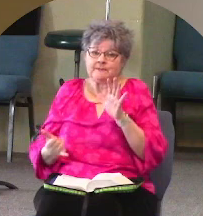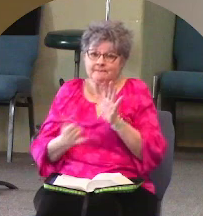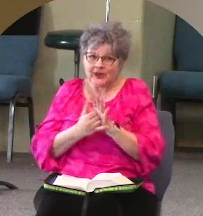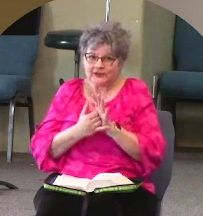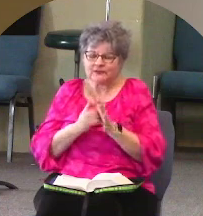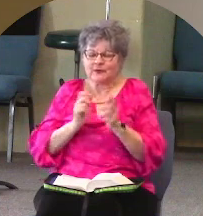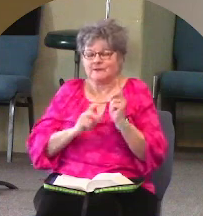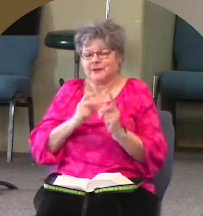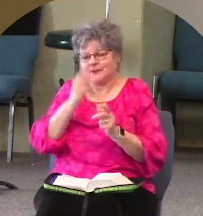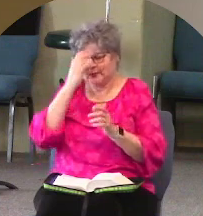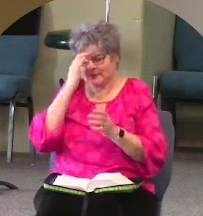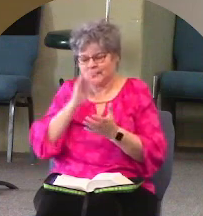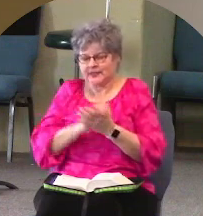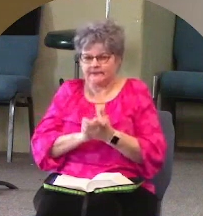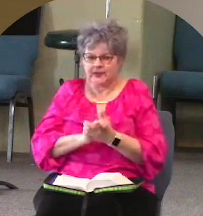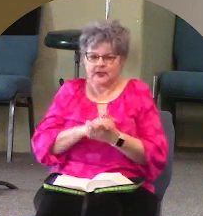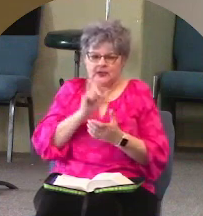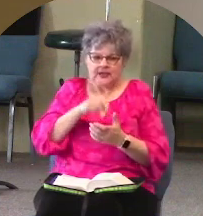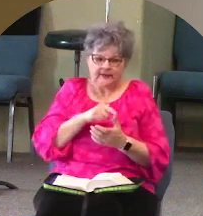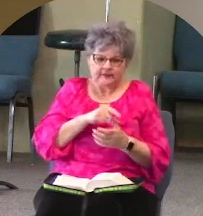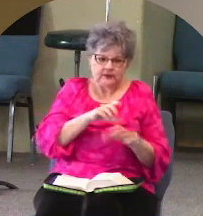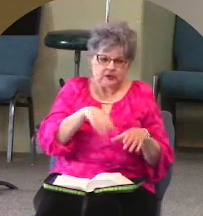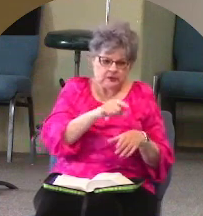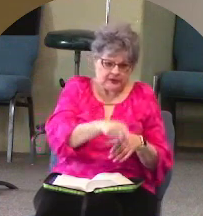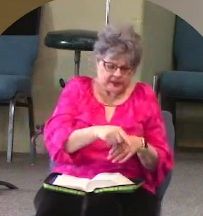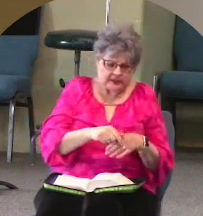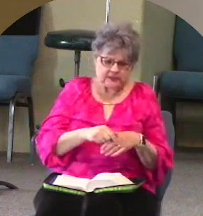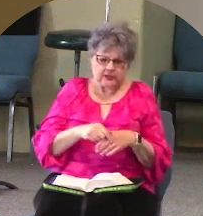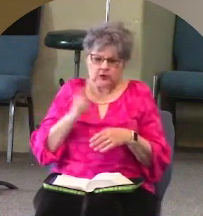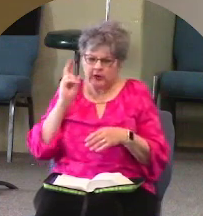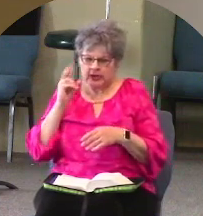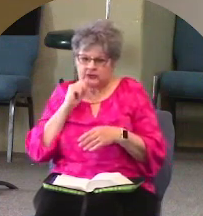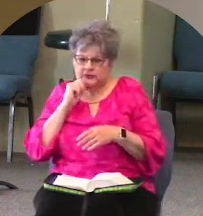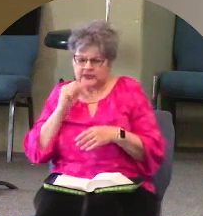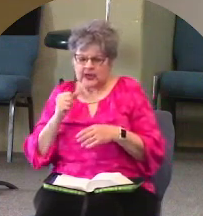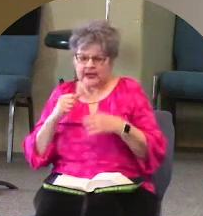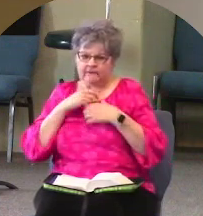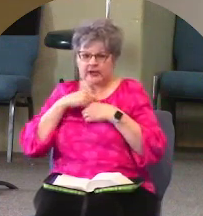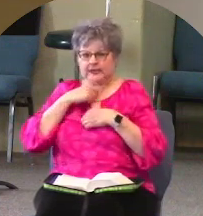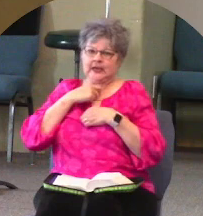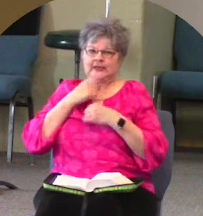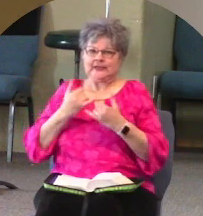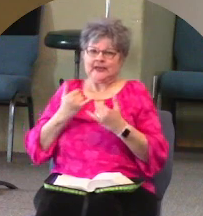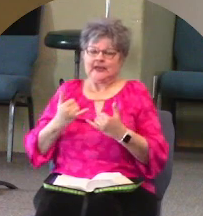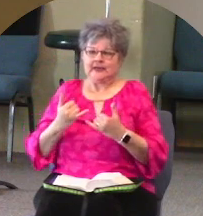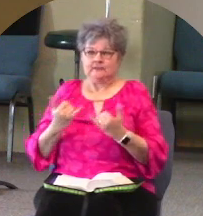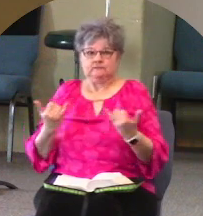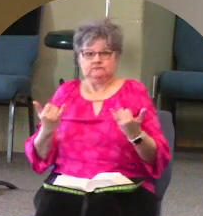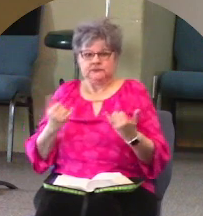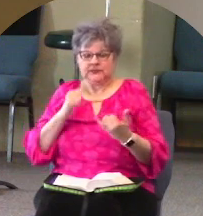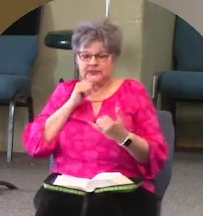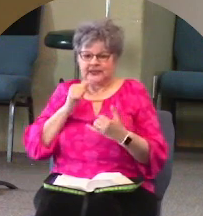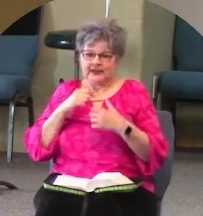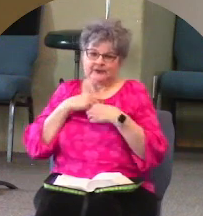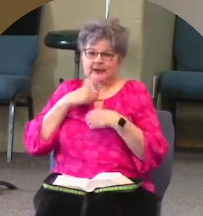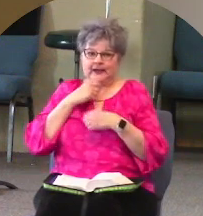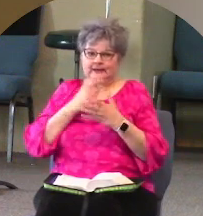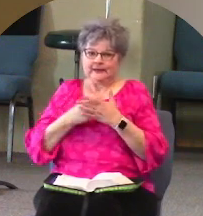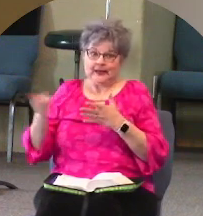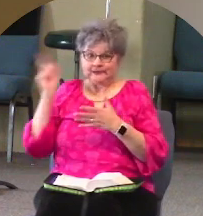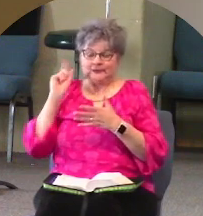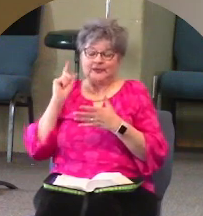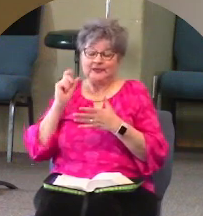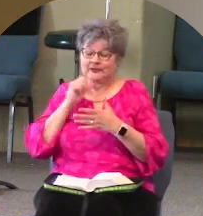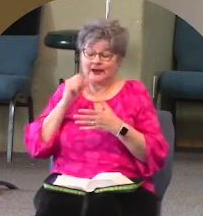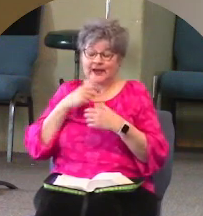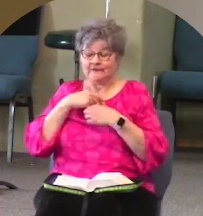believe. You got to do this. Ray, you did not wear a tie today. You did not wear a tie last week. You